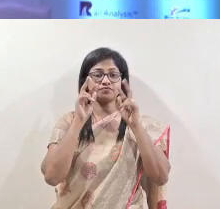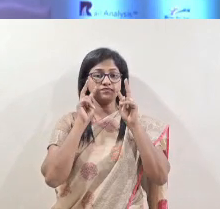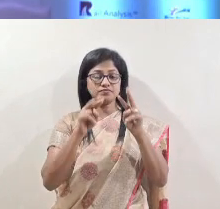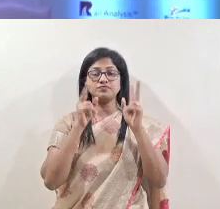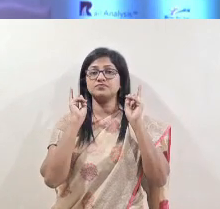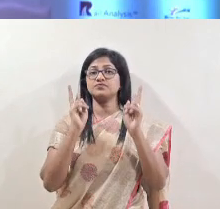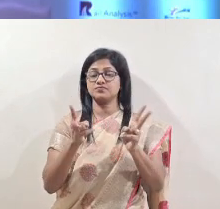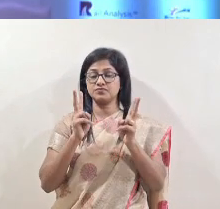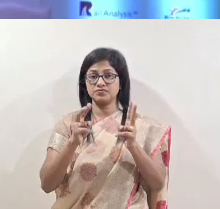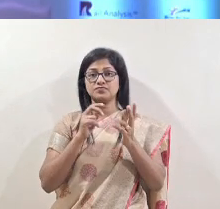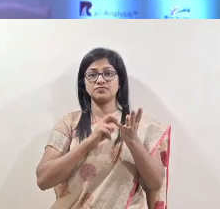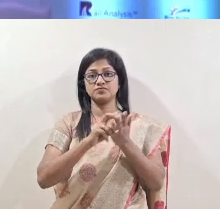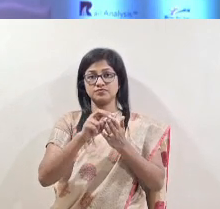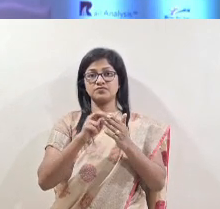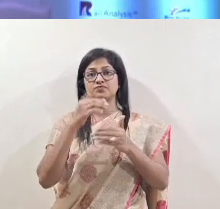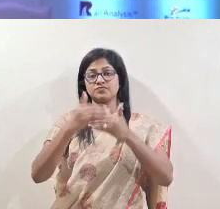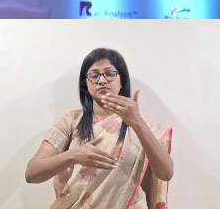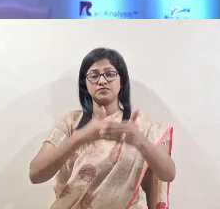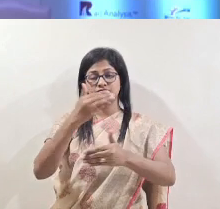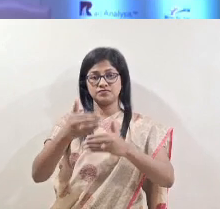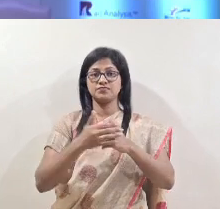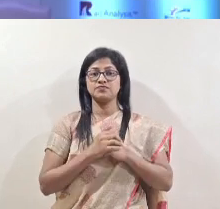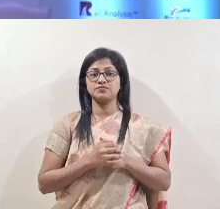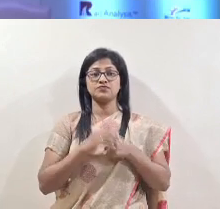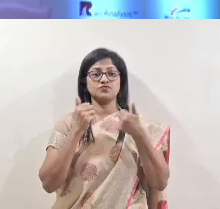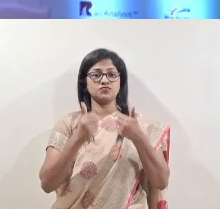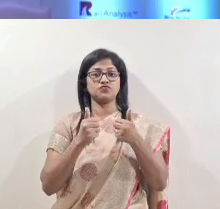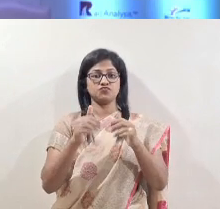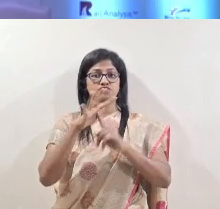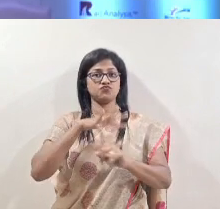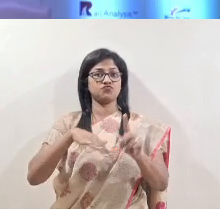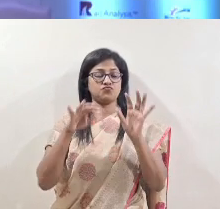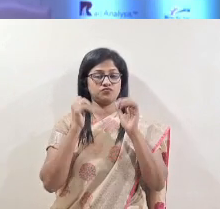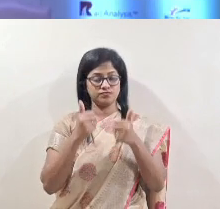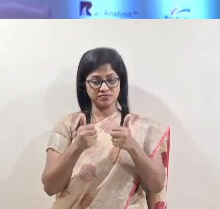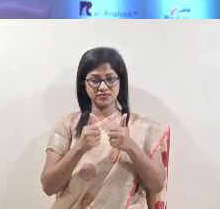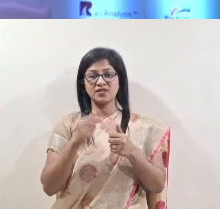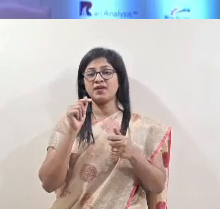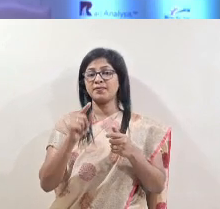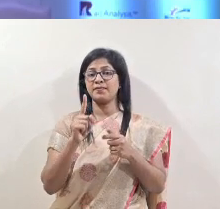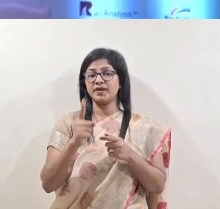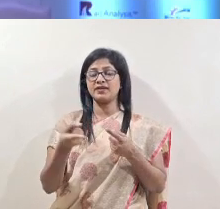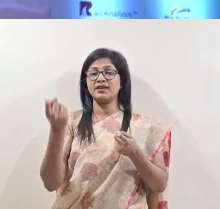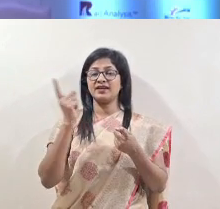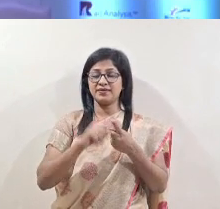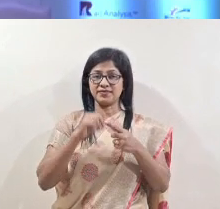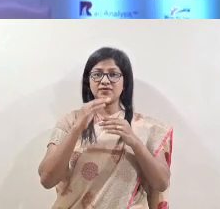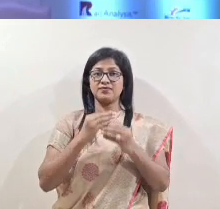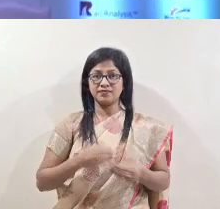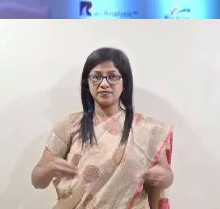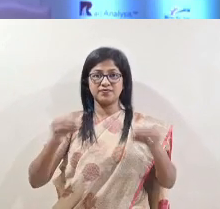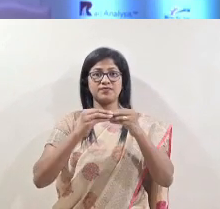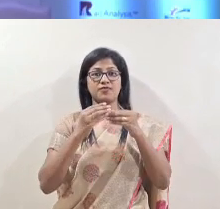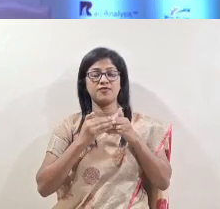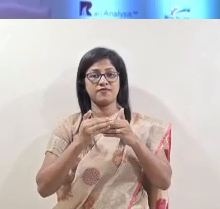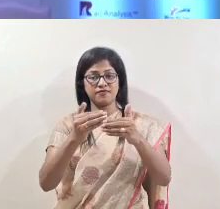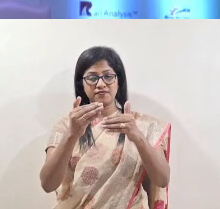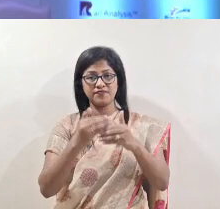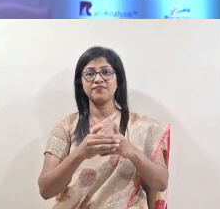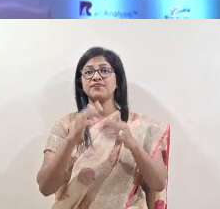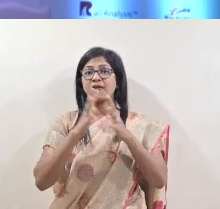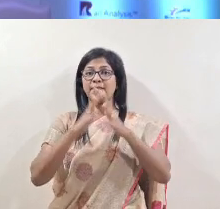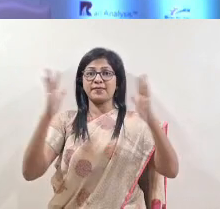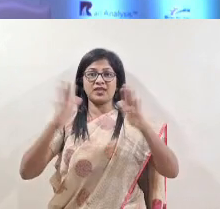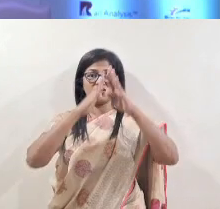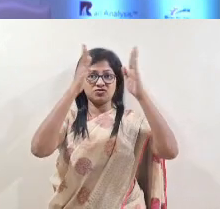normal pedestrian flow was in a good condition, but as we moved on to more bigger